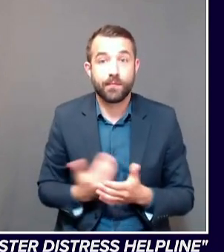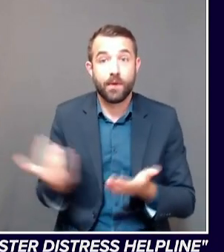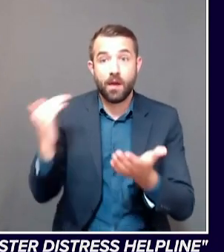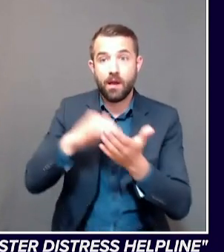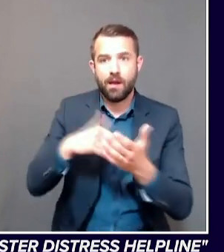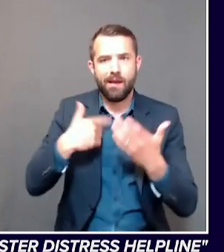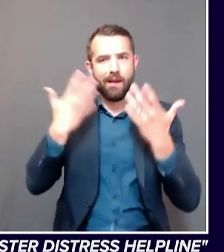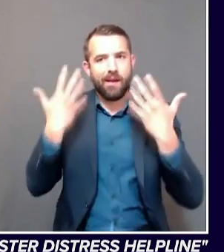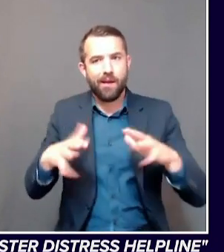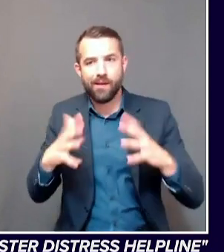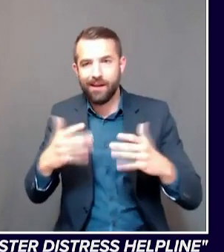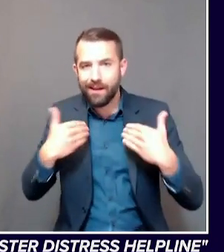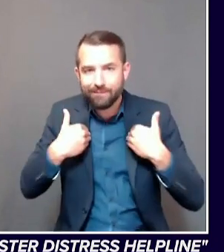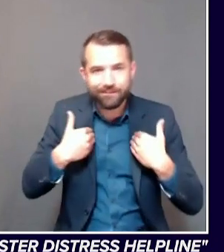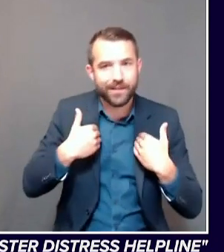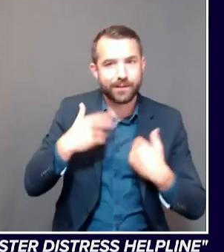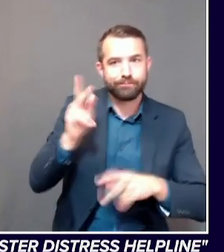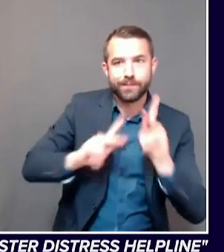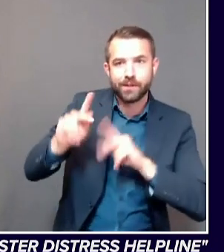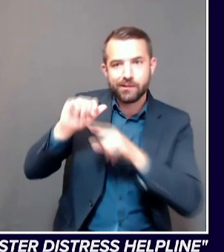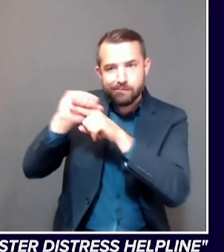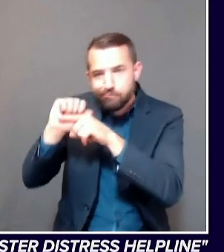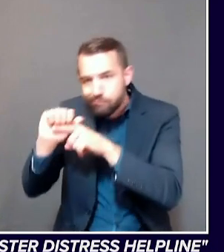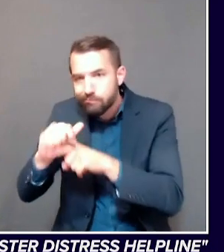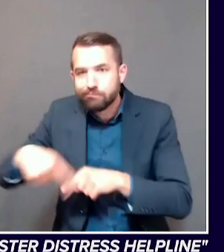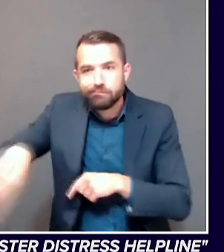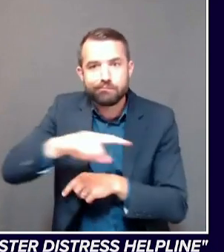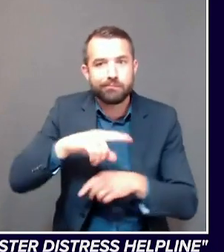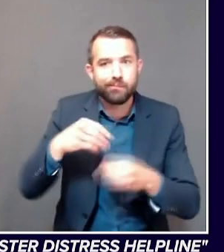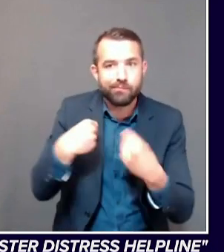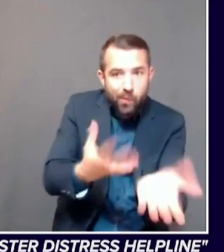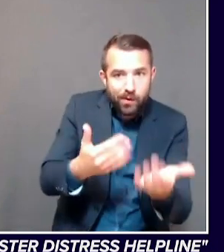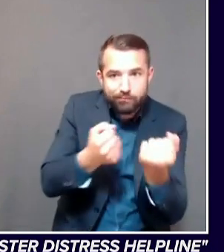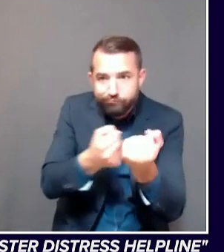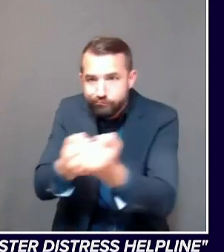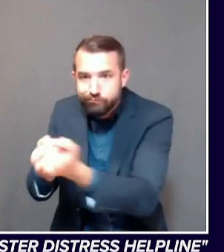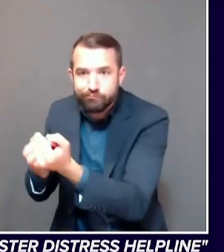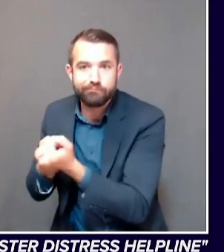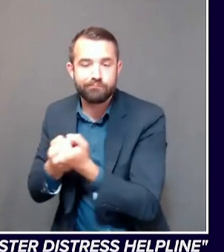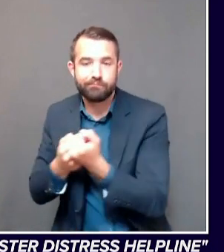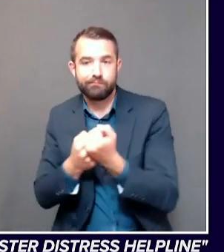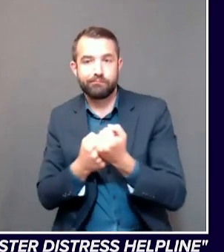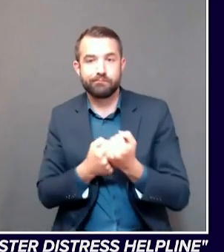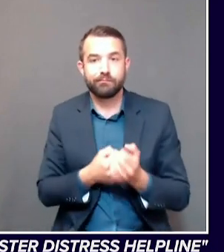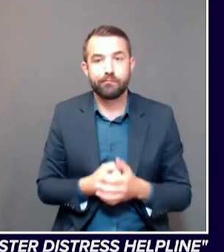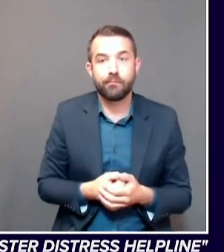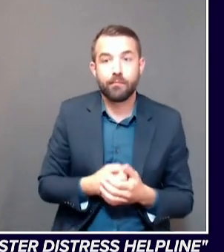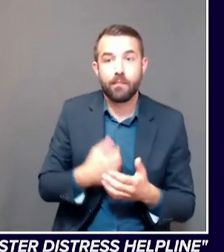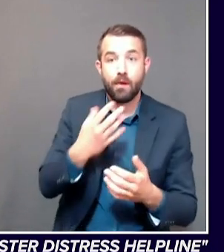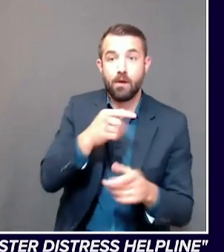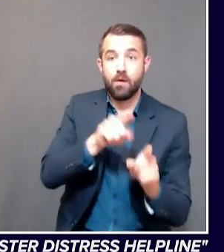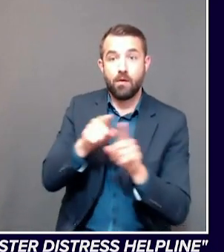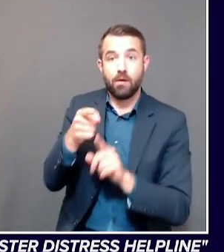responders and healthcare workers, and those experiencing significant economic impact from the pandemic.